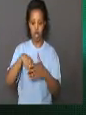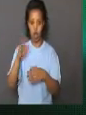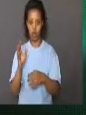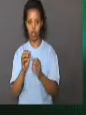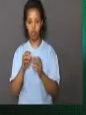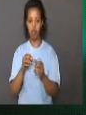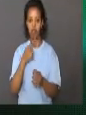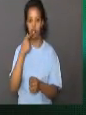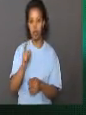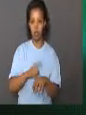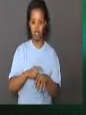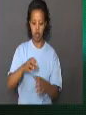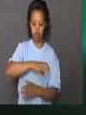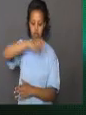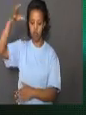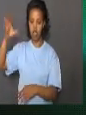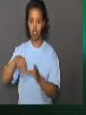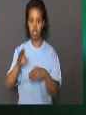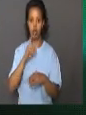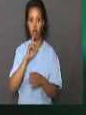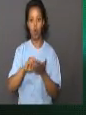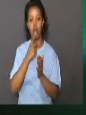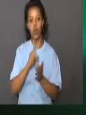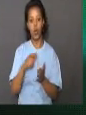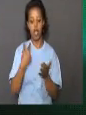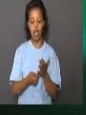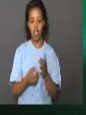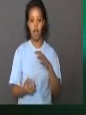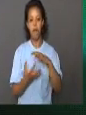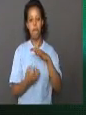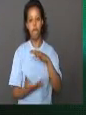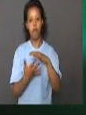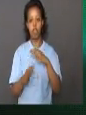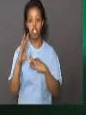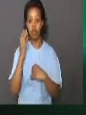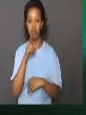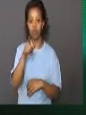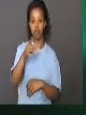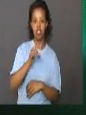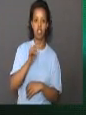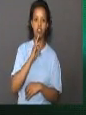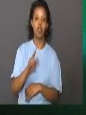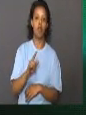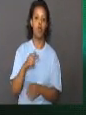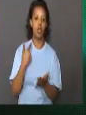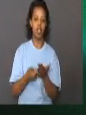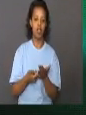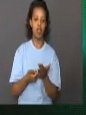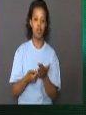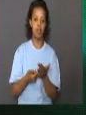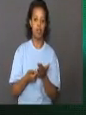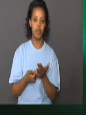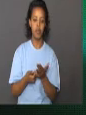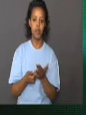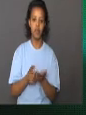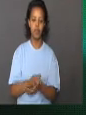baked. This is what fermentation looks like when it takes place in